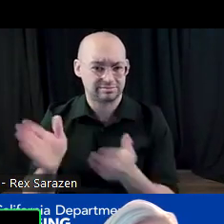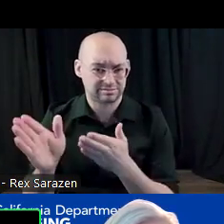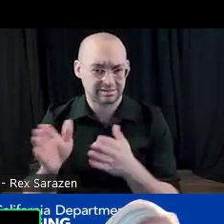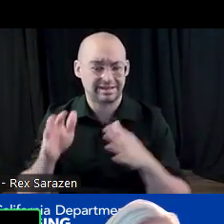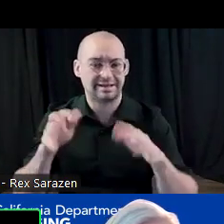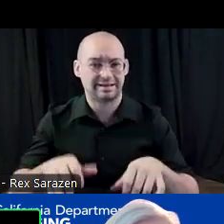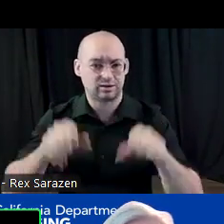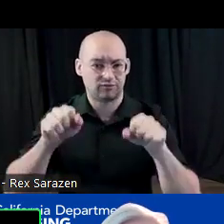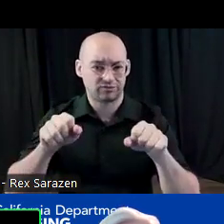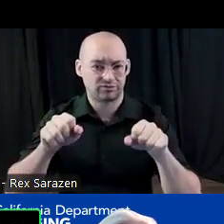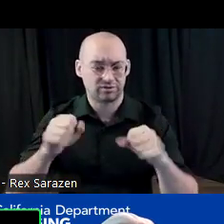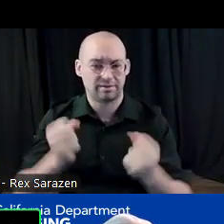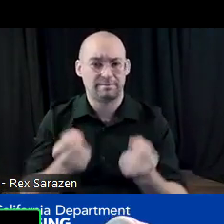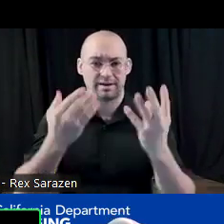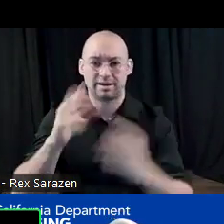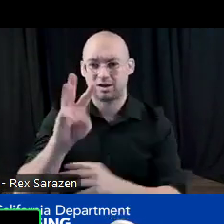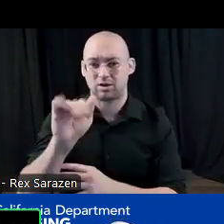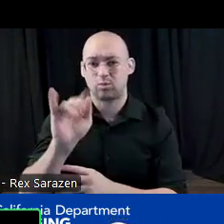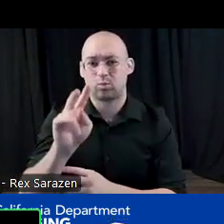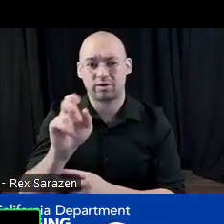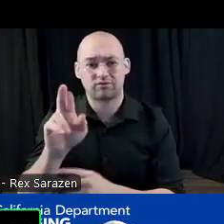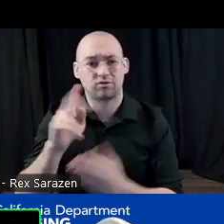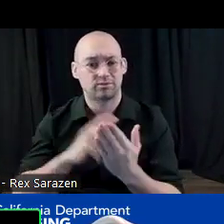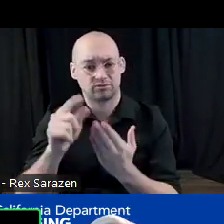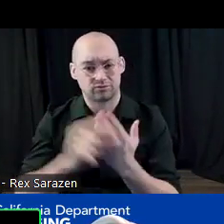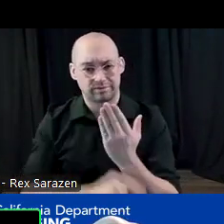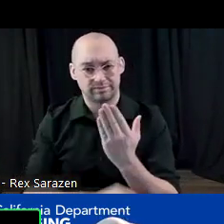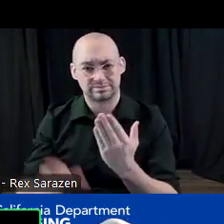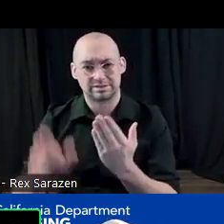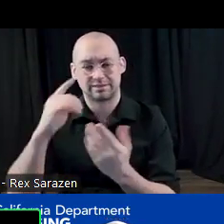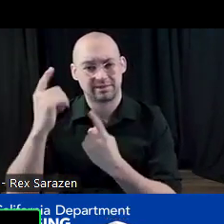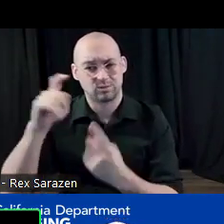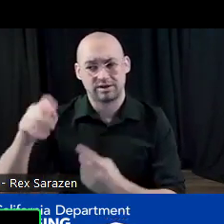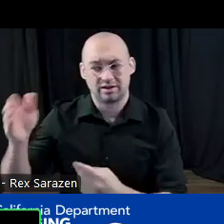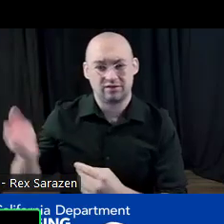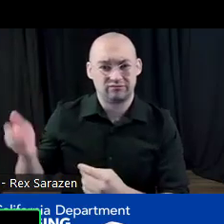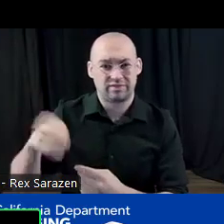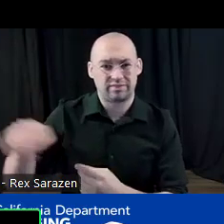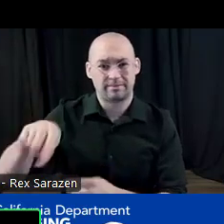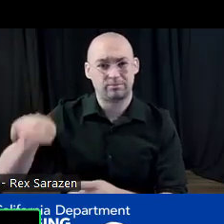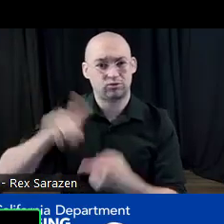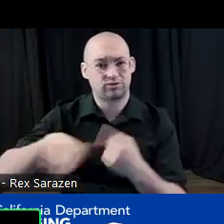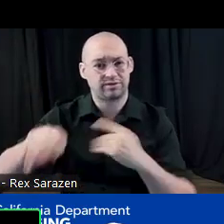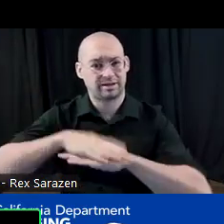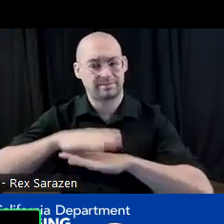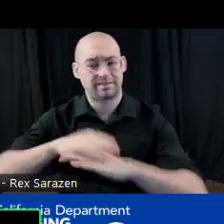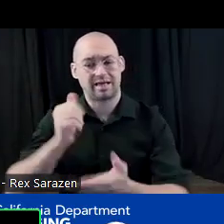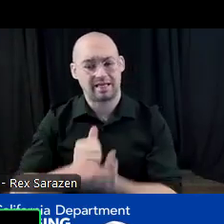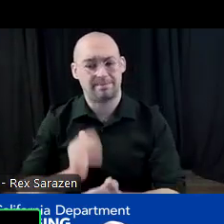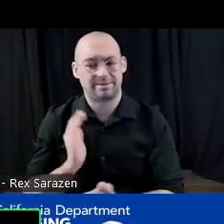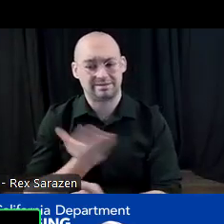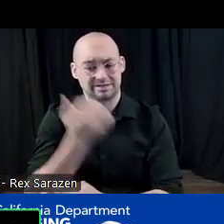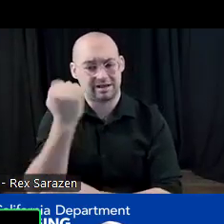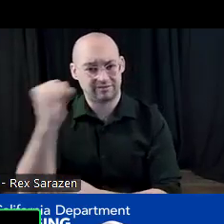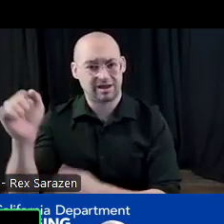many of the waiver programs. And I think we need to invite them to the table and help advocate with us and for us,